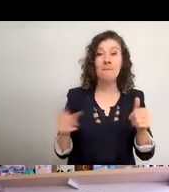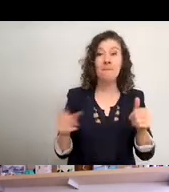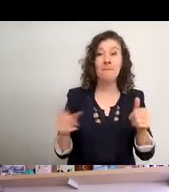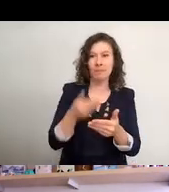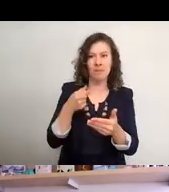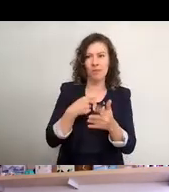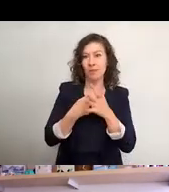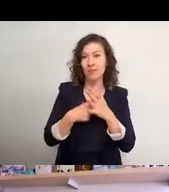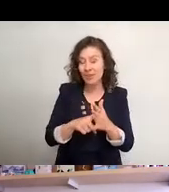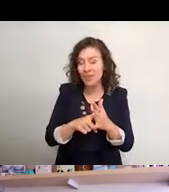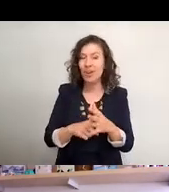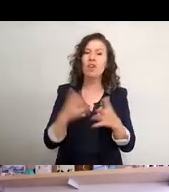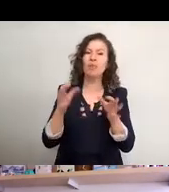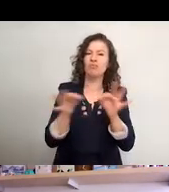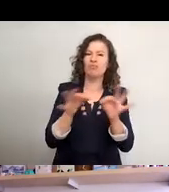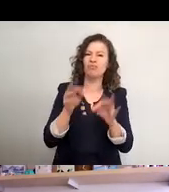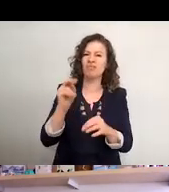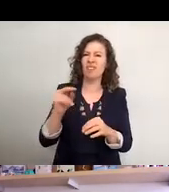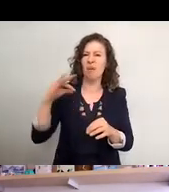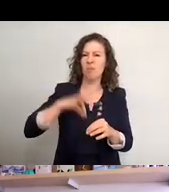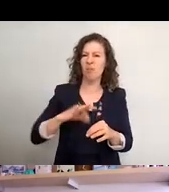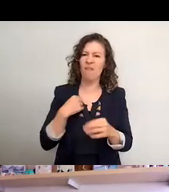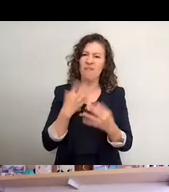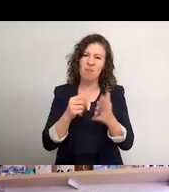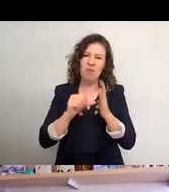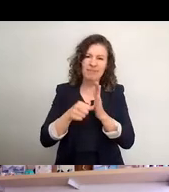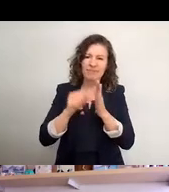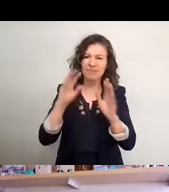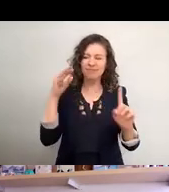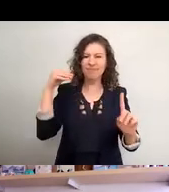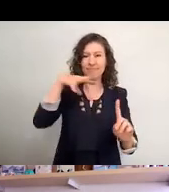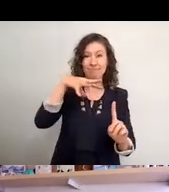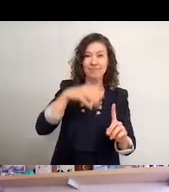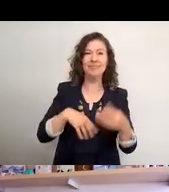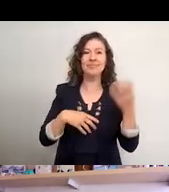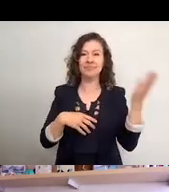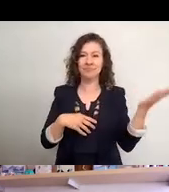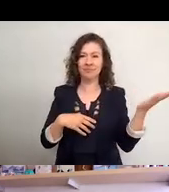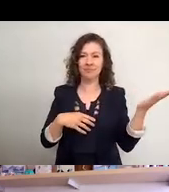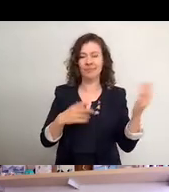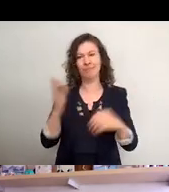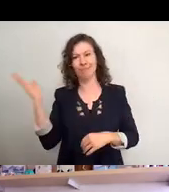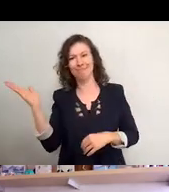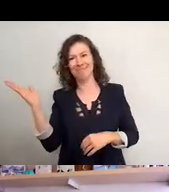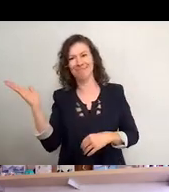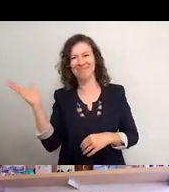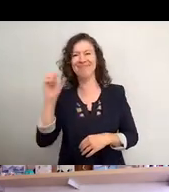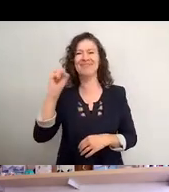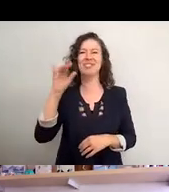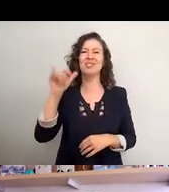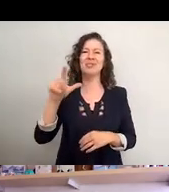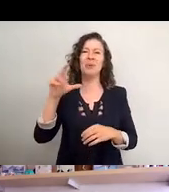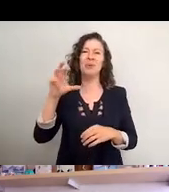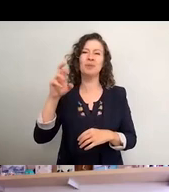I begin, the nonprofit that I want to quickly highlight is called Social Creatures. So this organization was